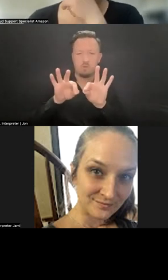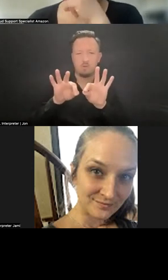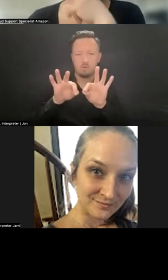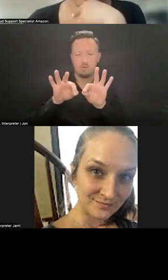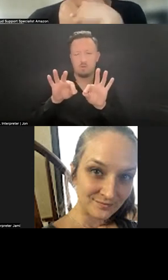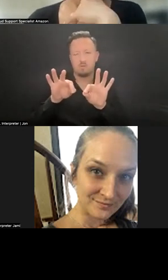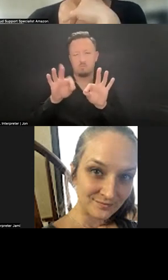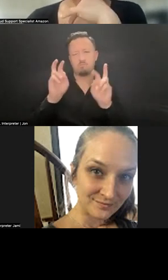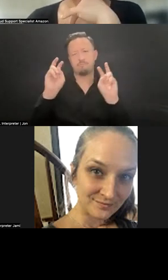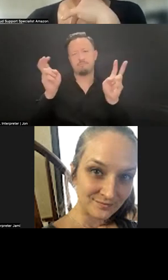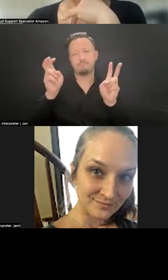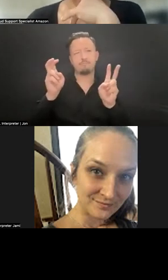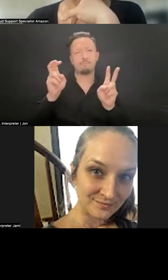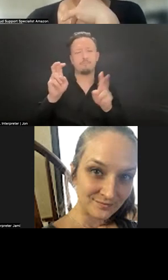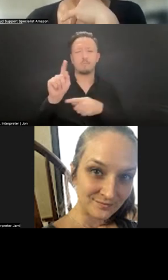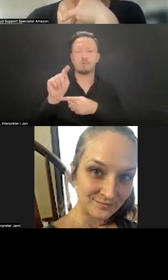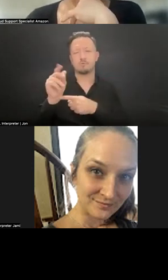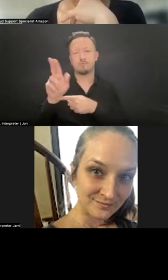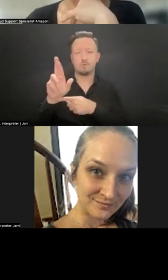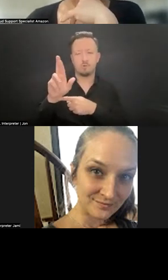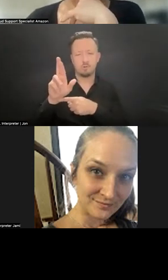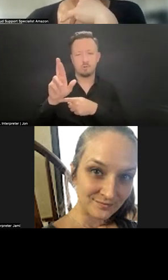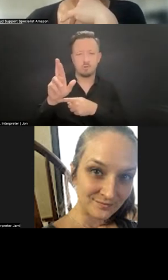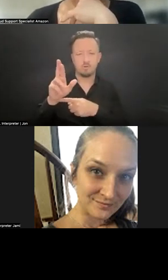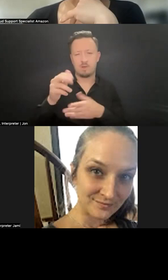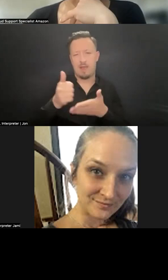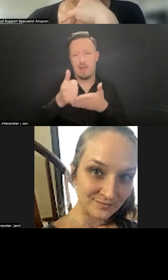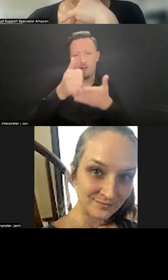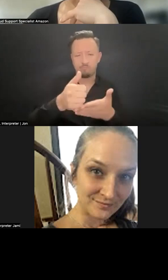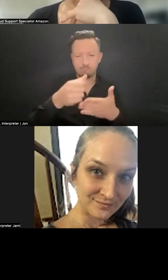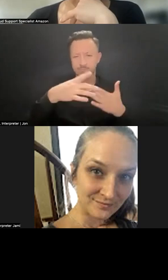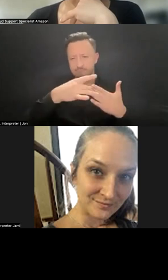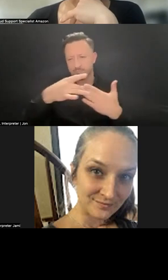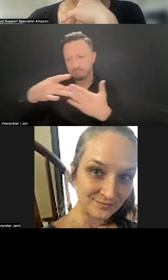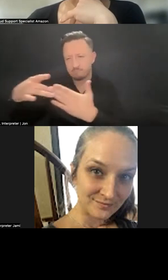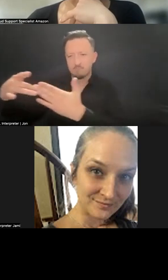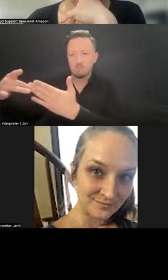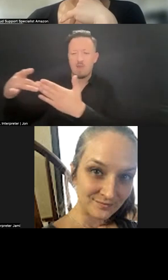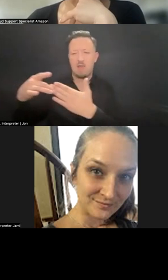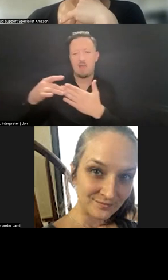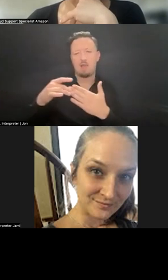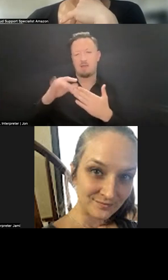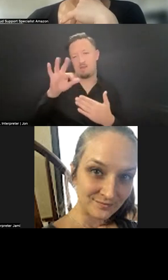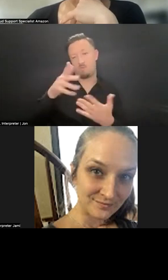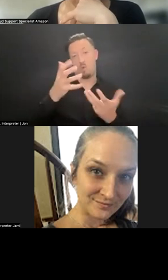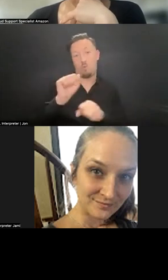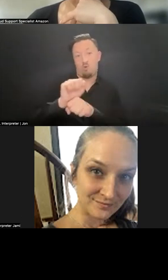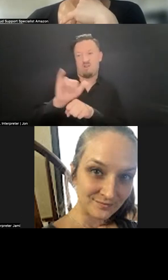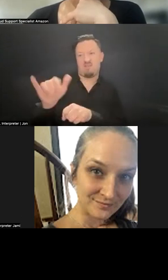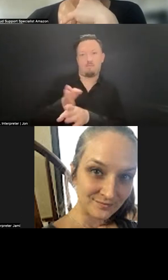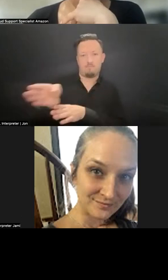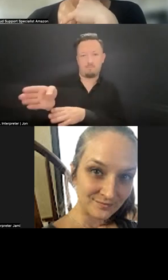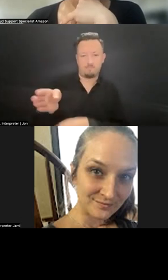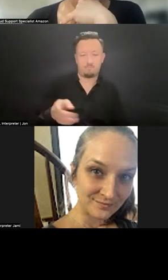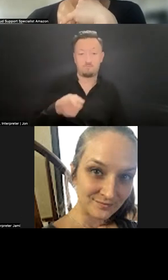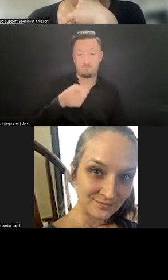tour of how you want to pursue this area. So in this page, if you scroll